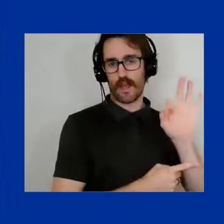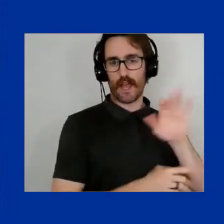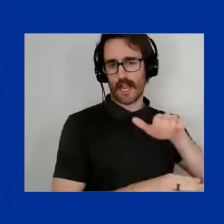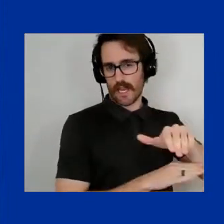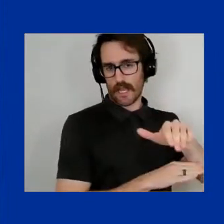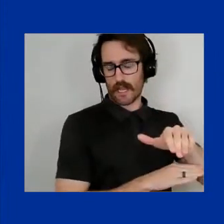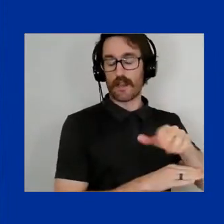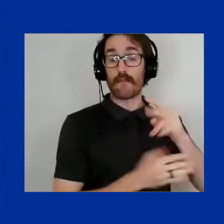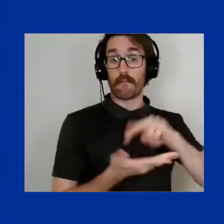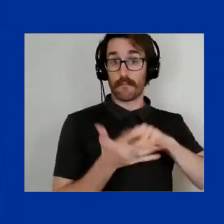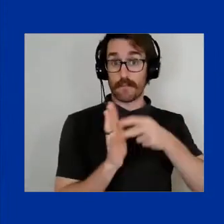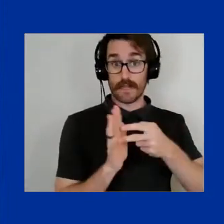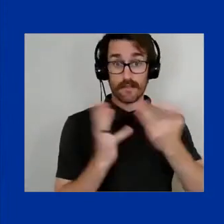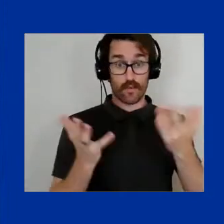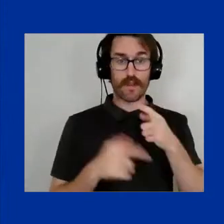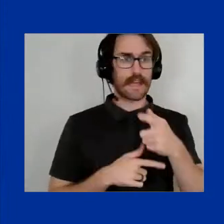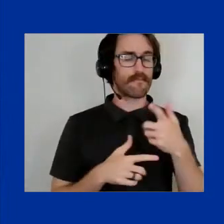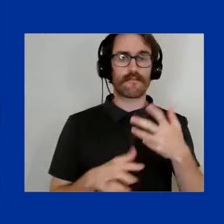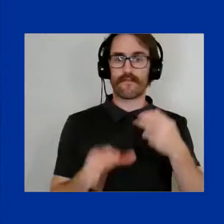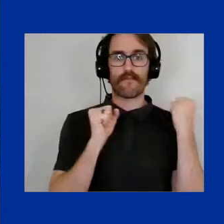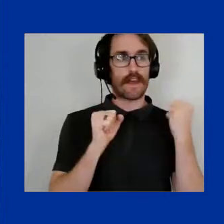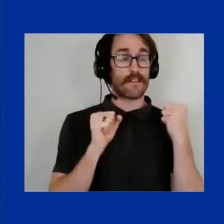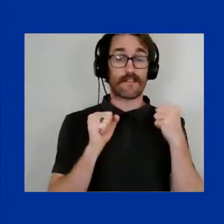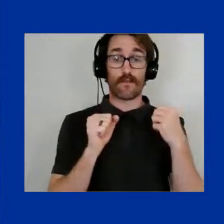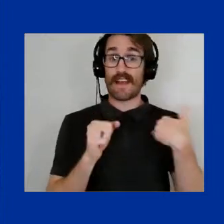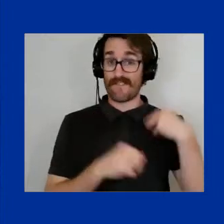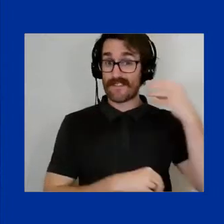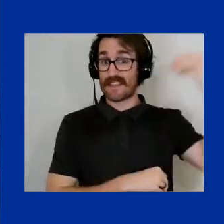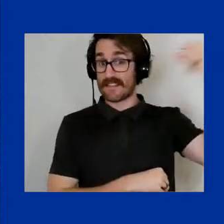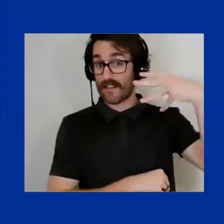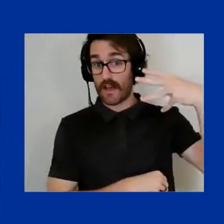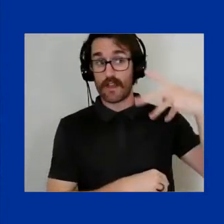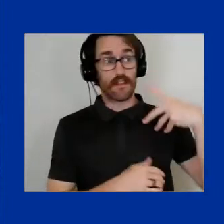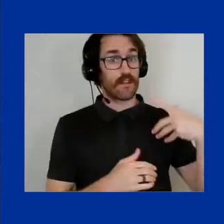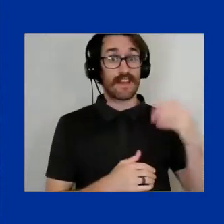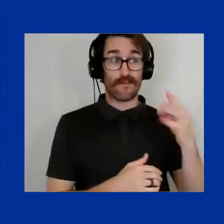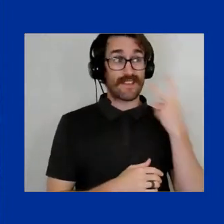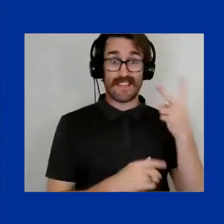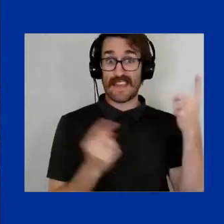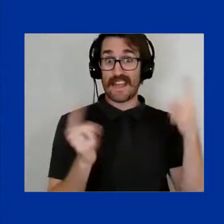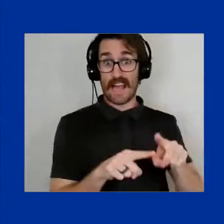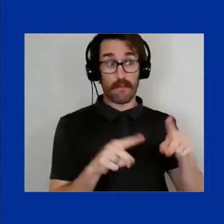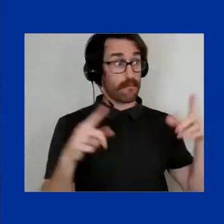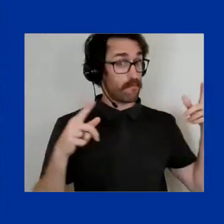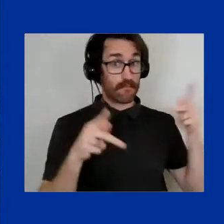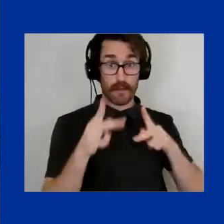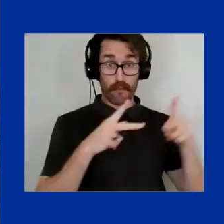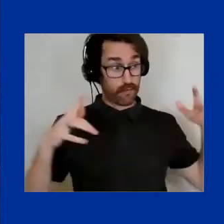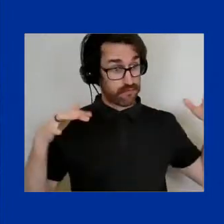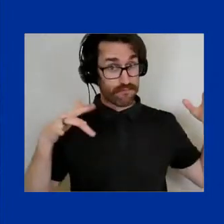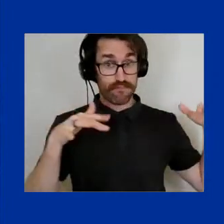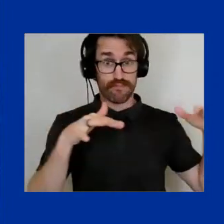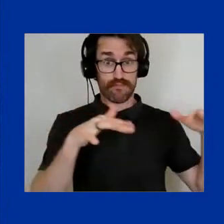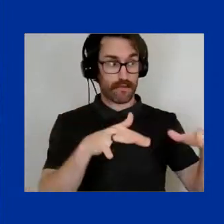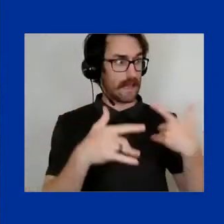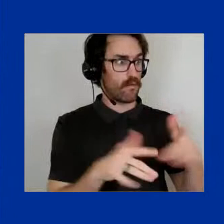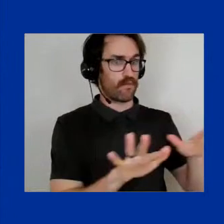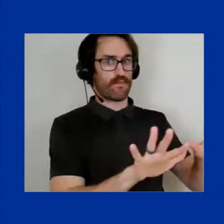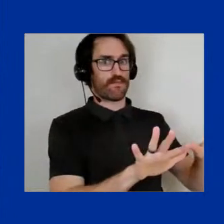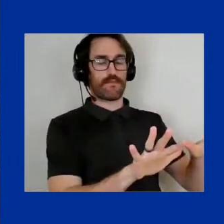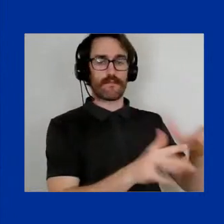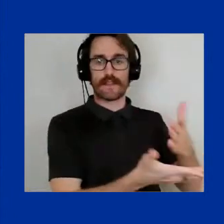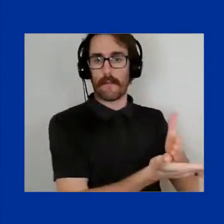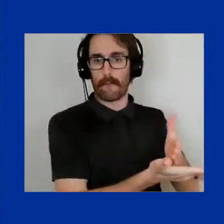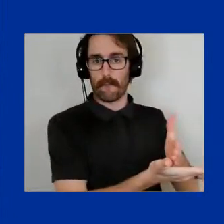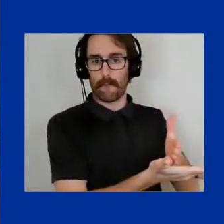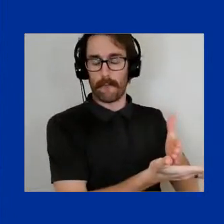intervene rapidly in daylight when things start going awry, before things go down the wrong path. And then we're, at